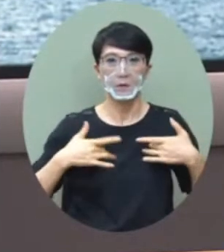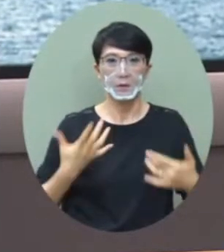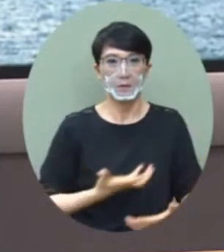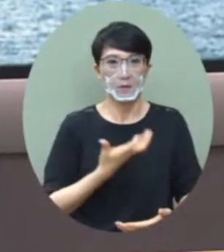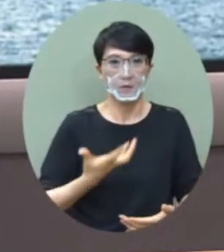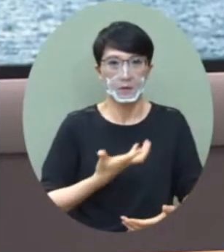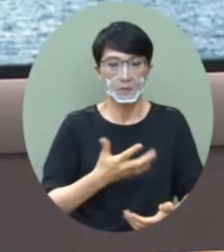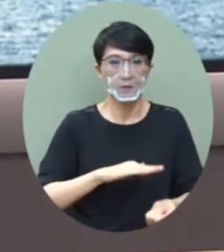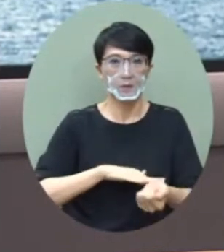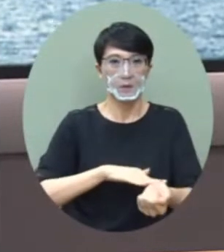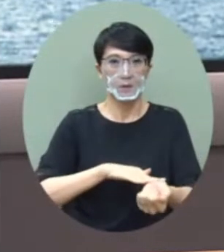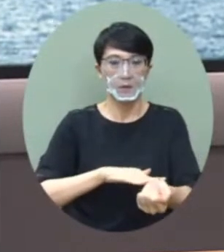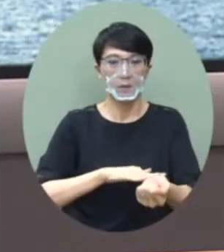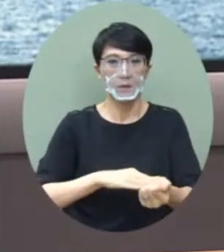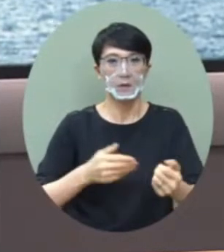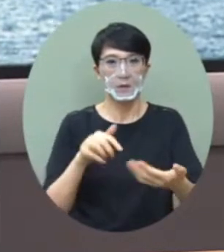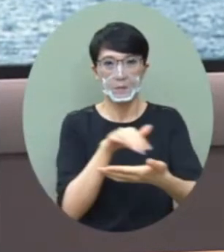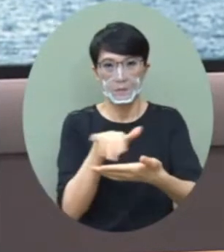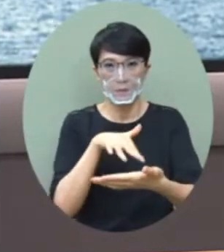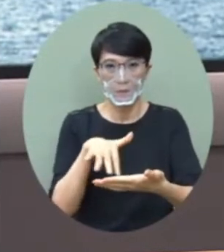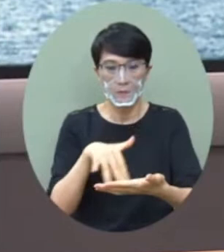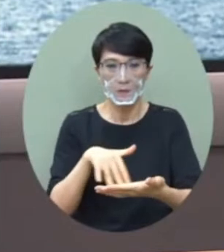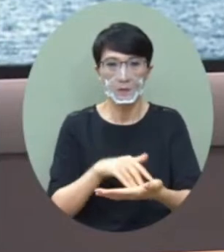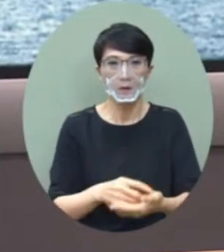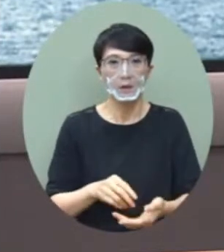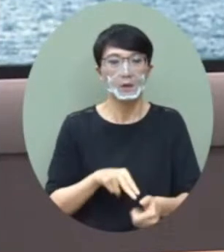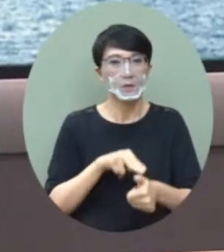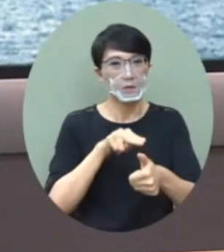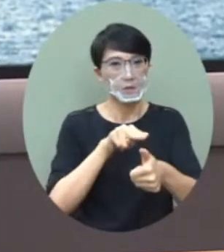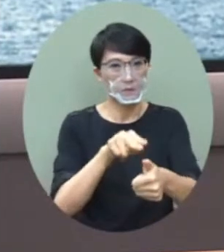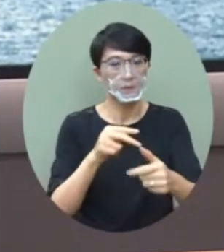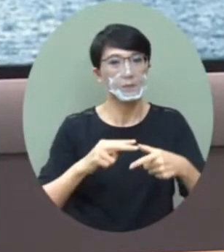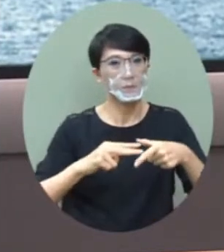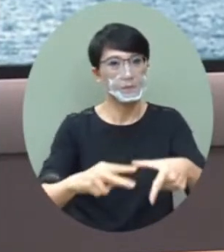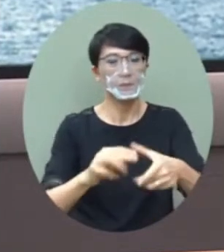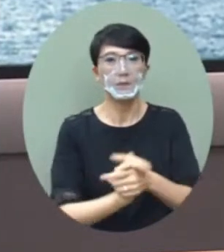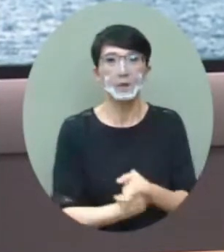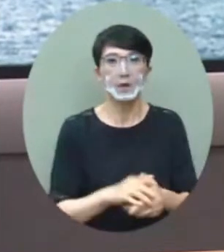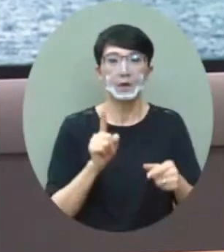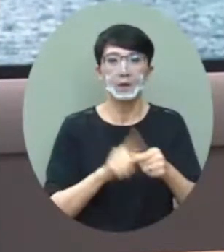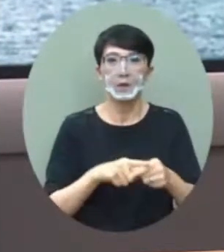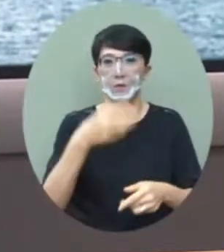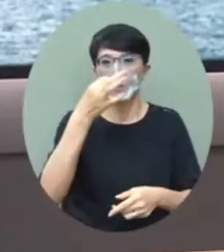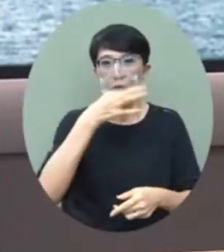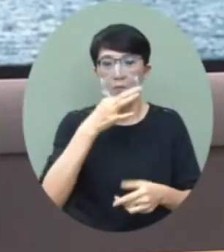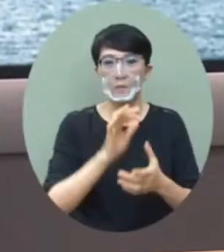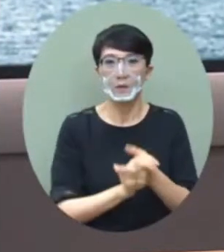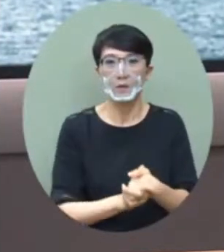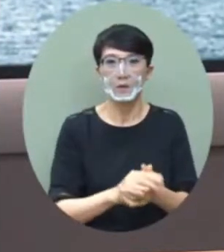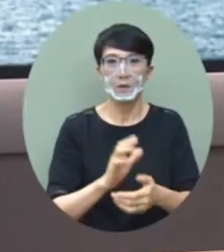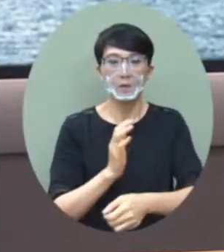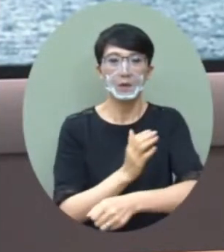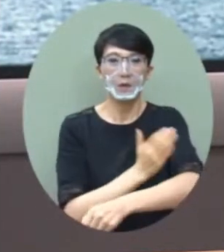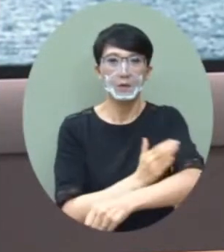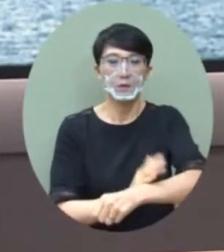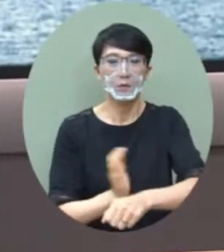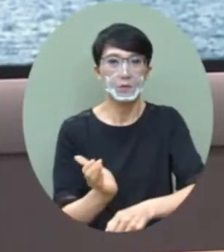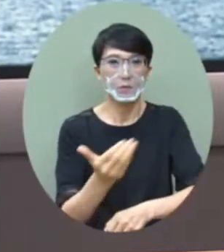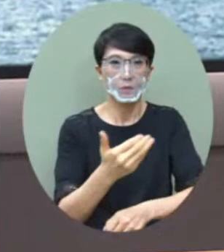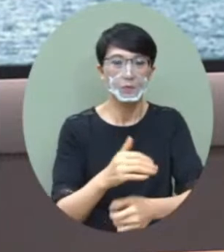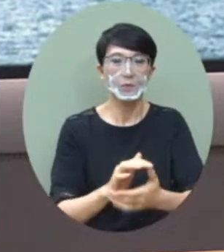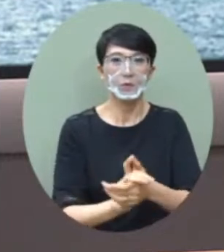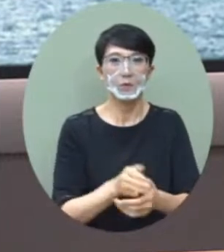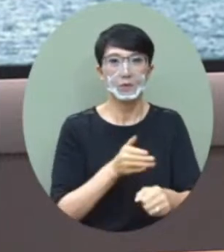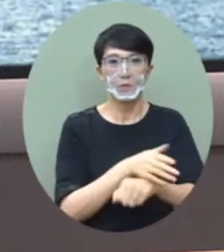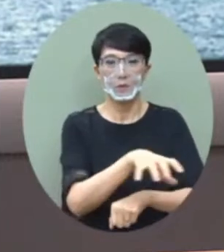medicine, and these were recommended by the